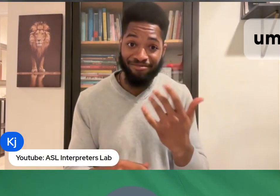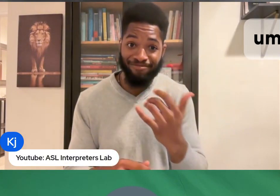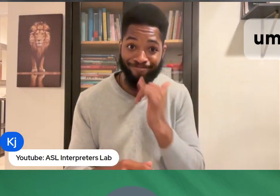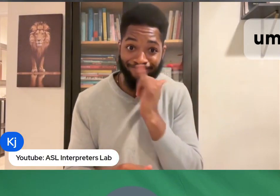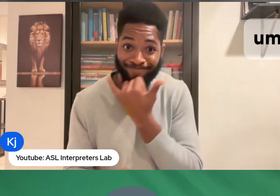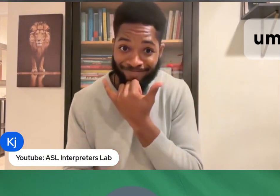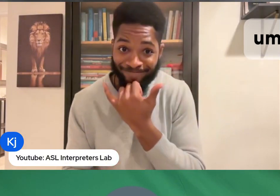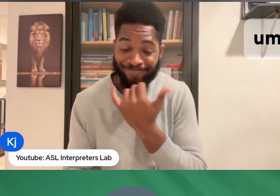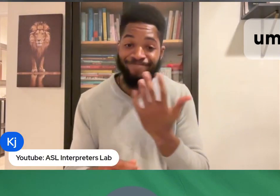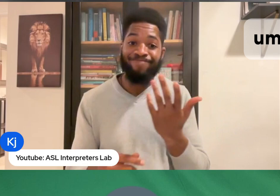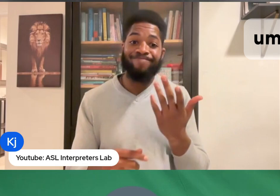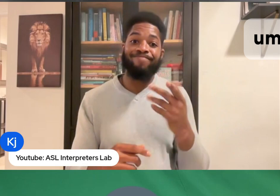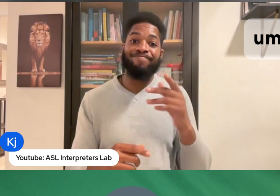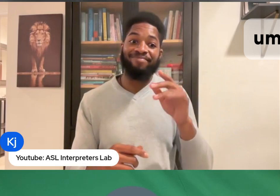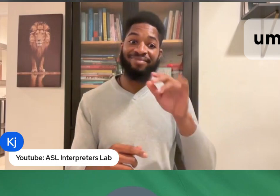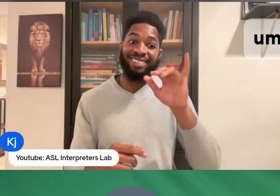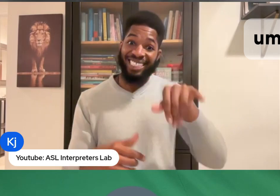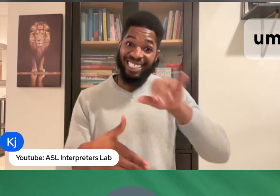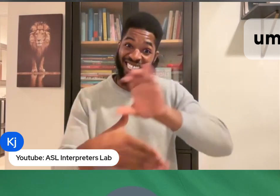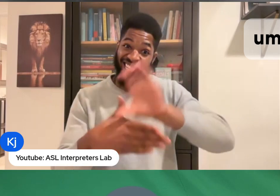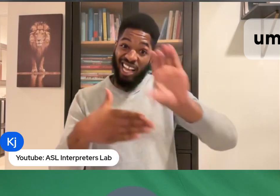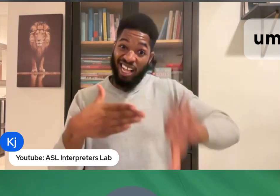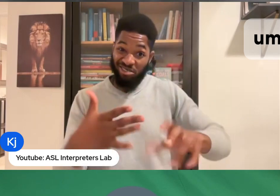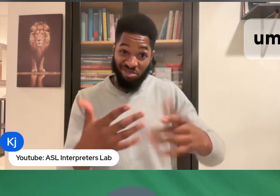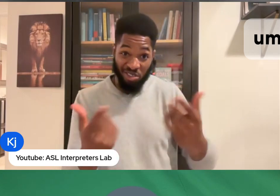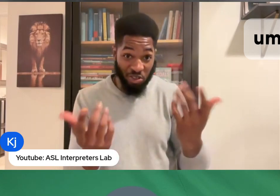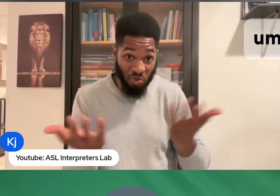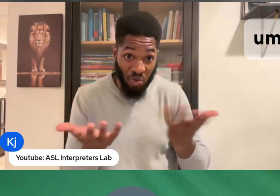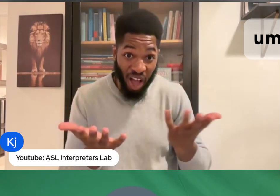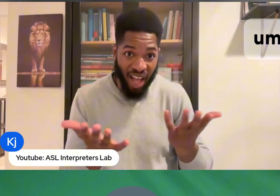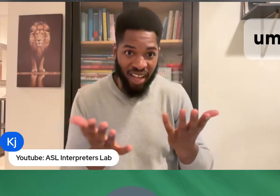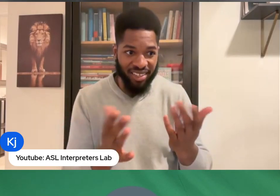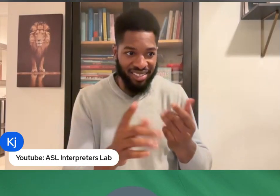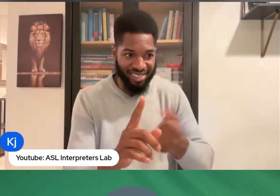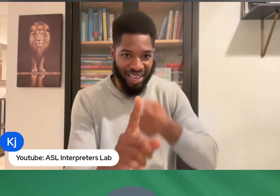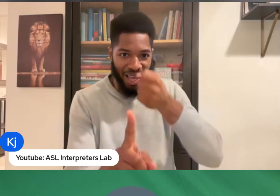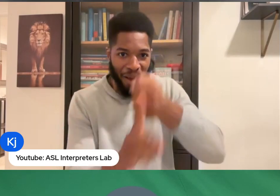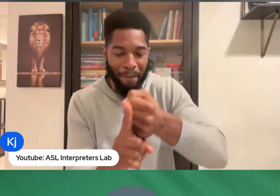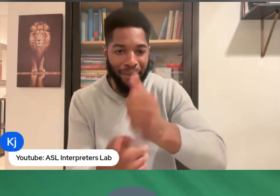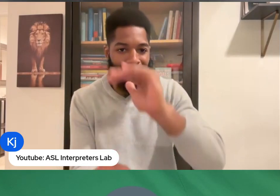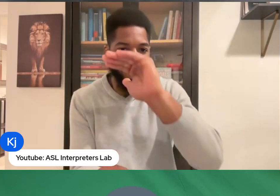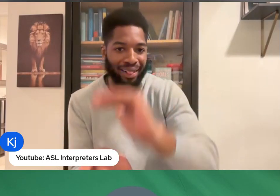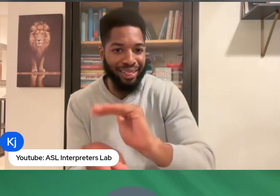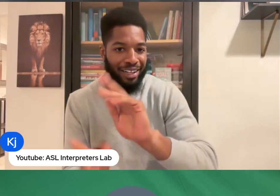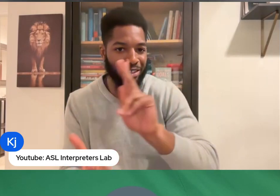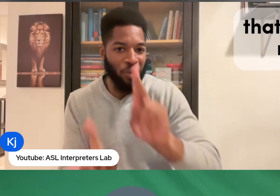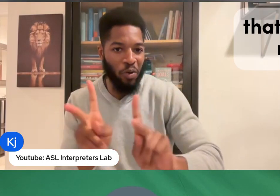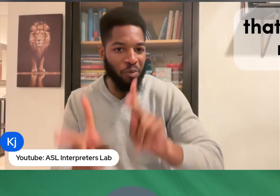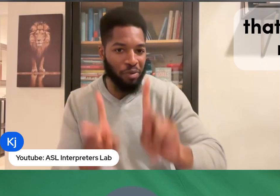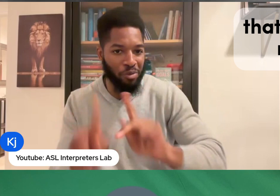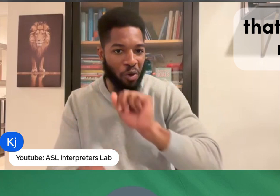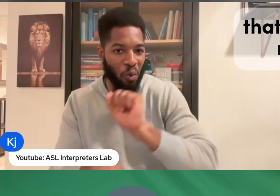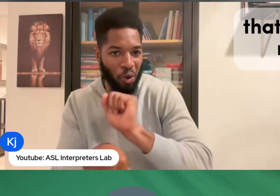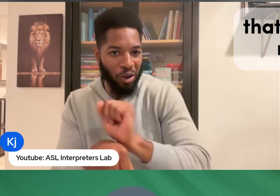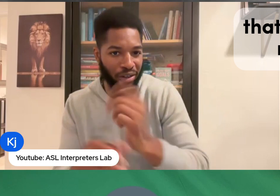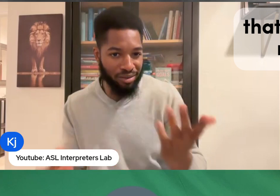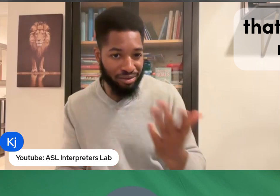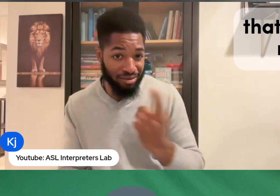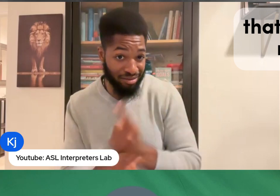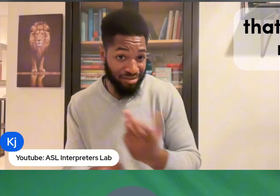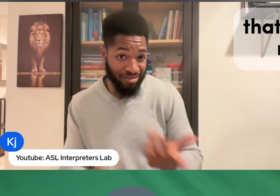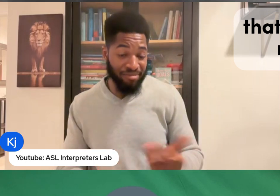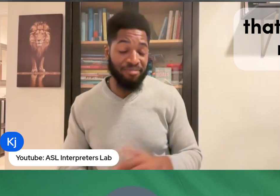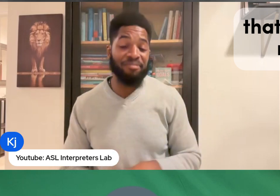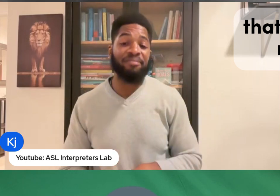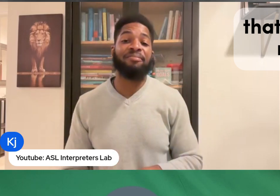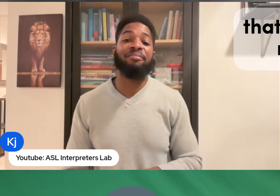um, the impact to his workers, if you will. that's fascinating